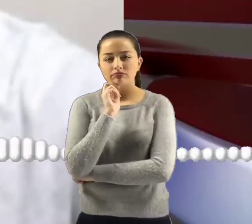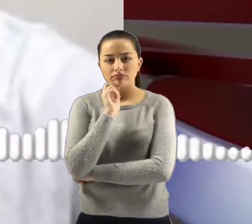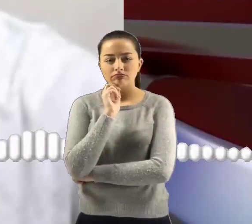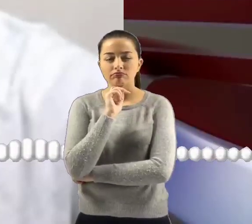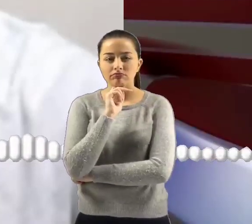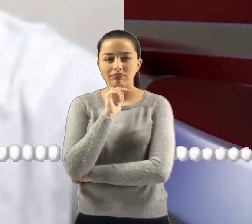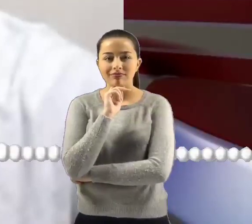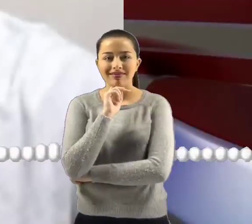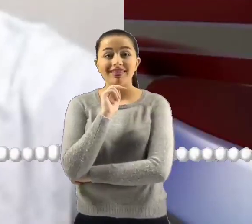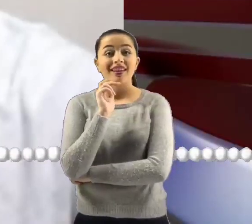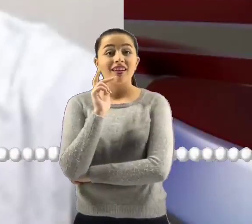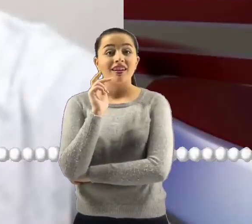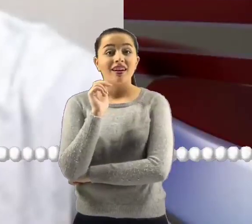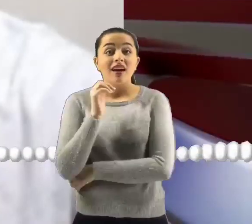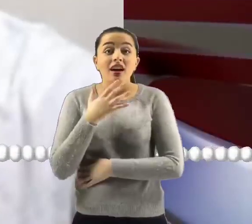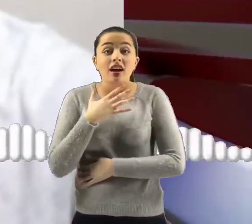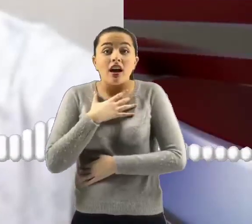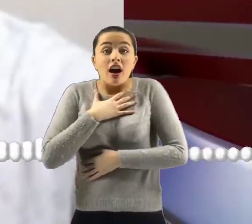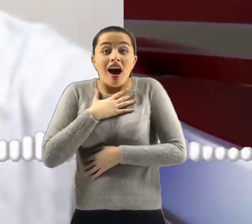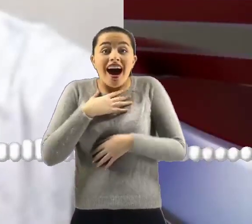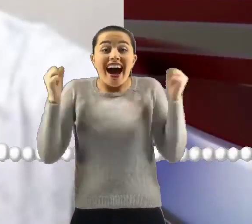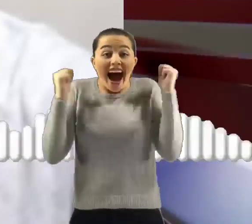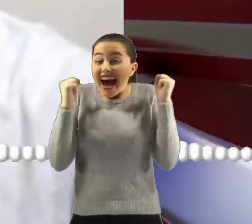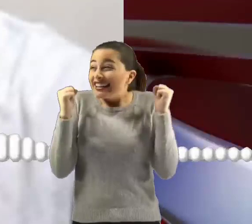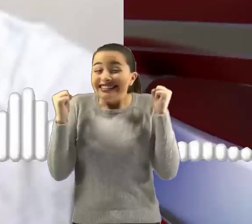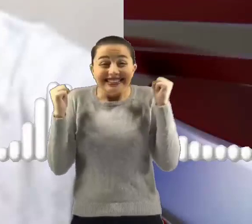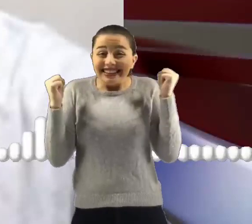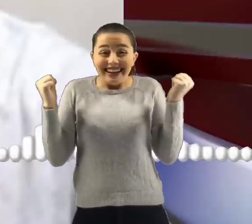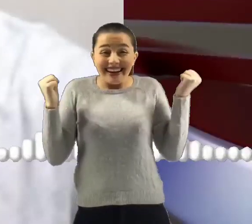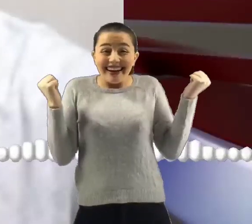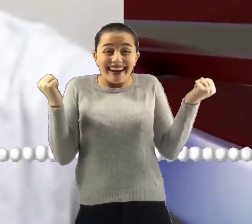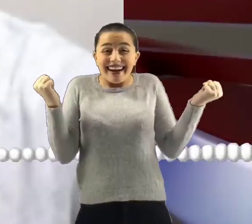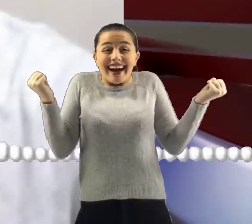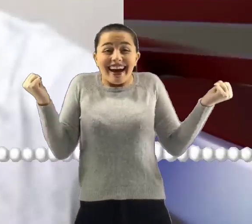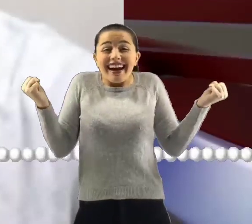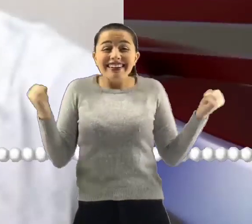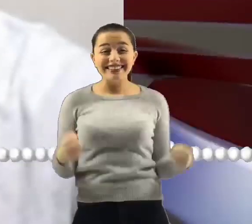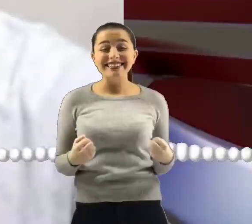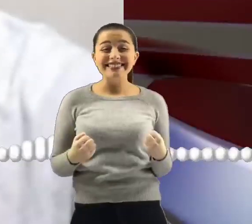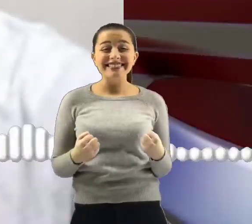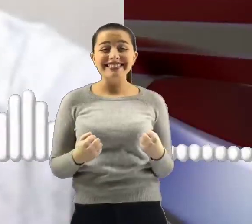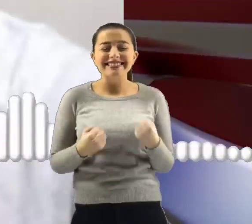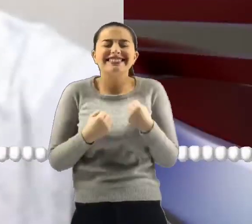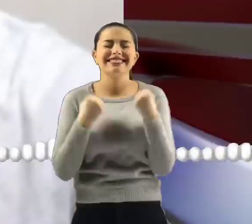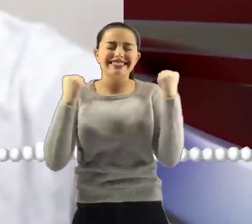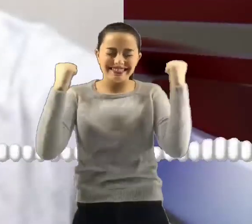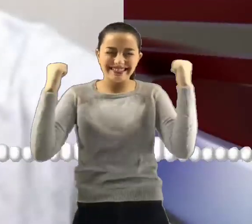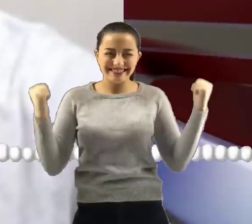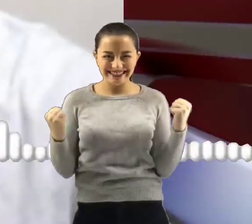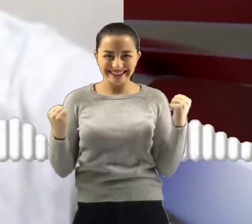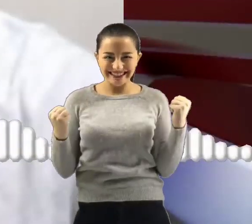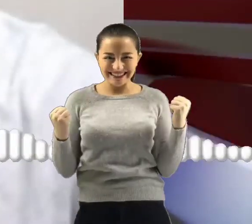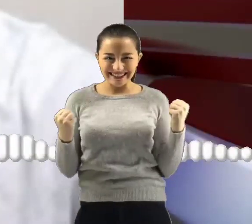events, and everything you need to know about Biafra and our struggle for freedom. Yes, subscribe to this